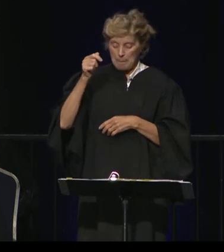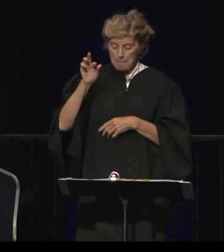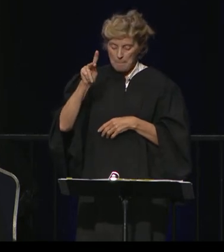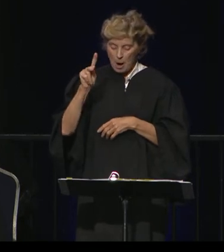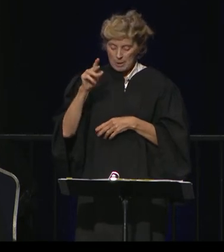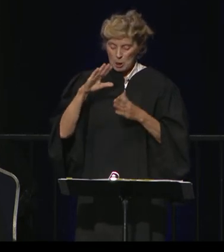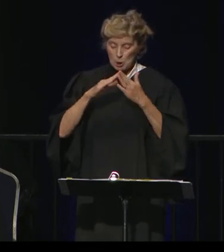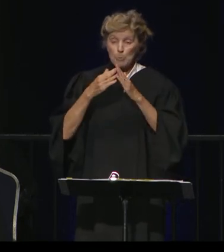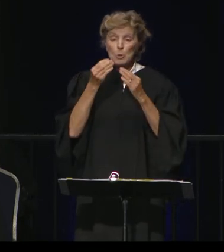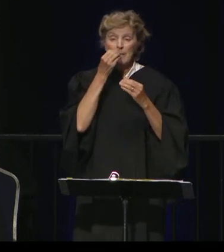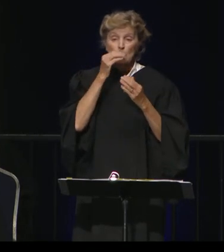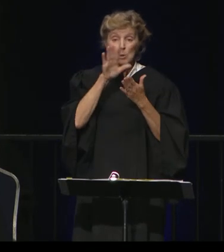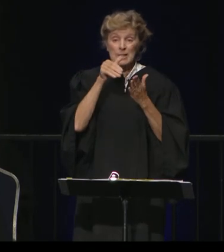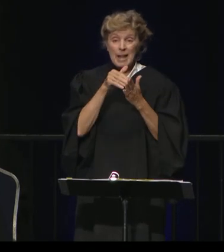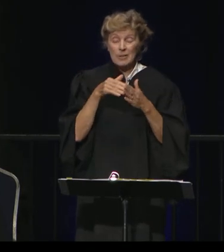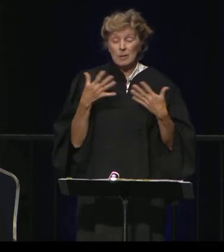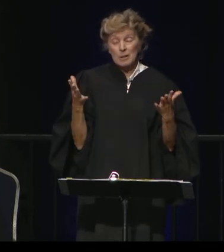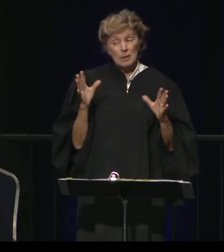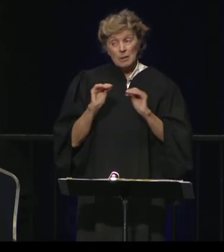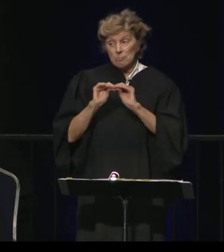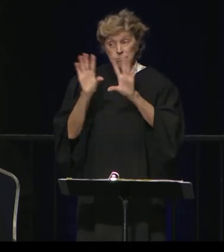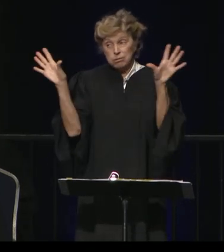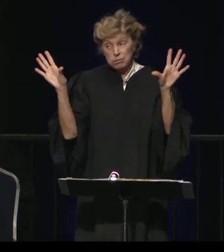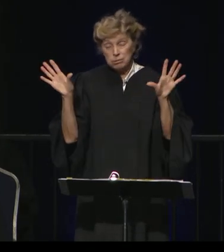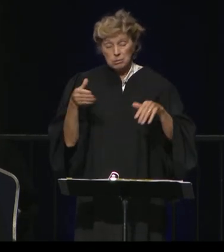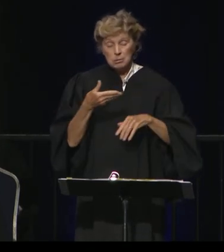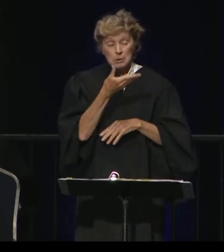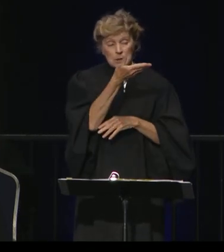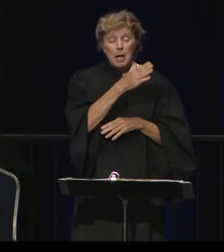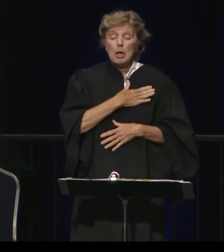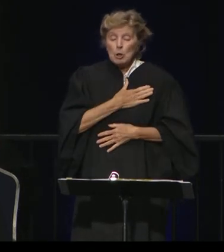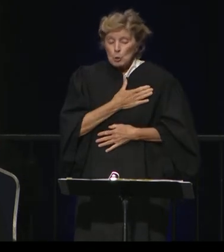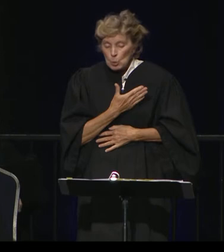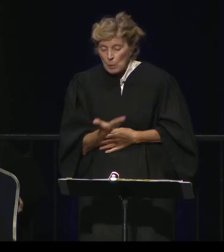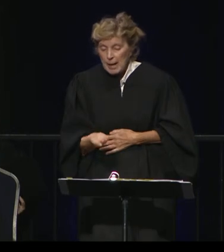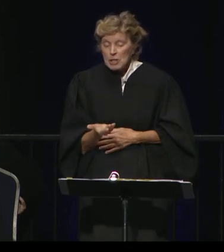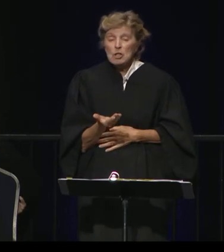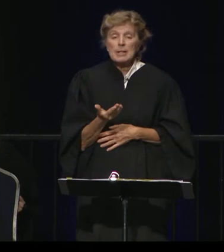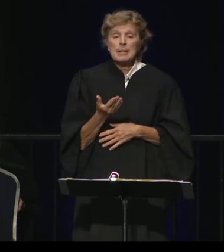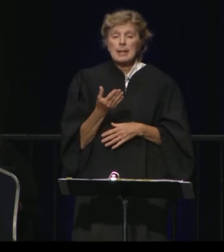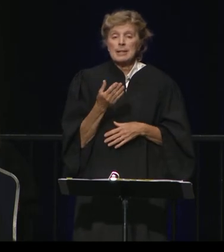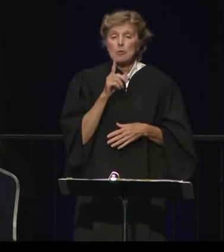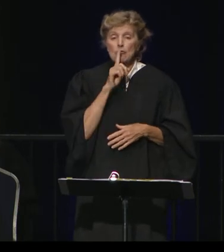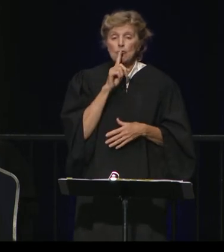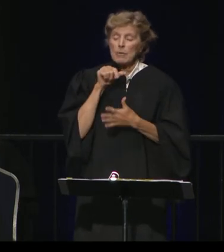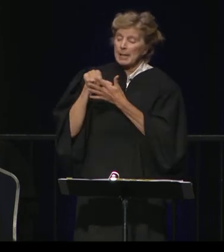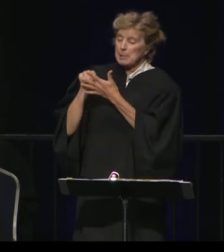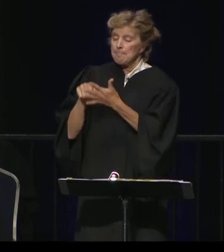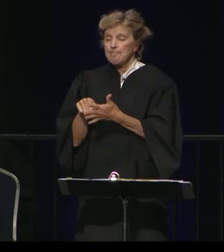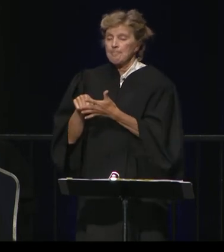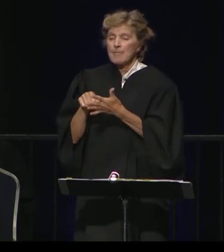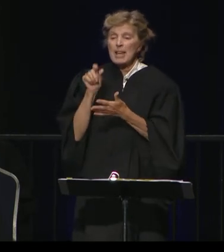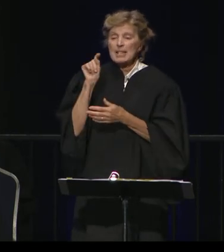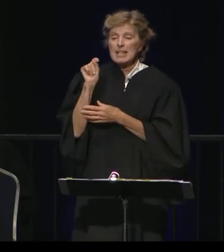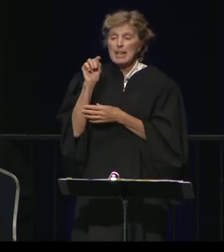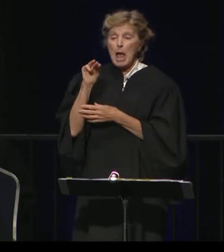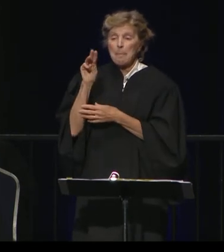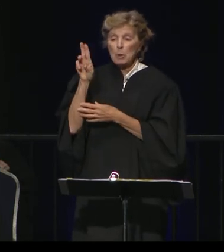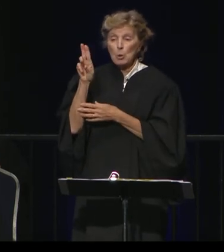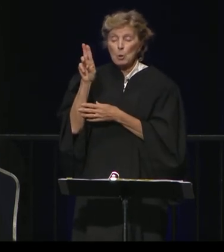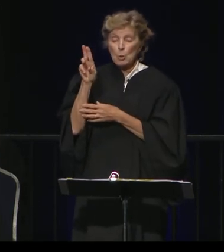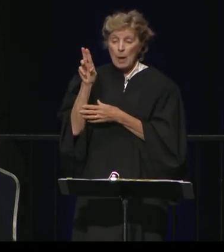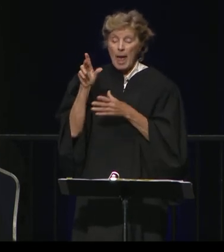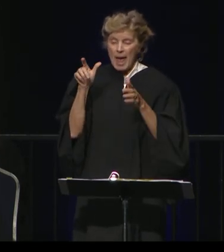Center. Without a doubt, Maha's graciousness left a lasting mark on both the TMU and